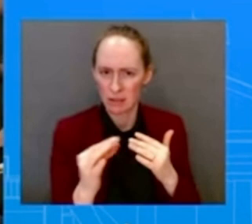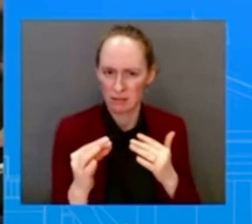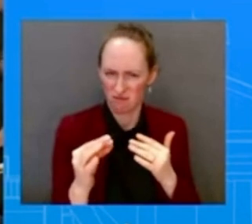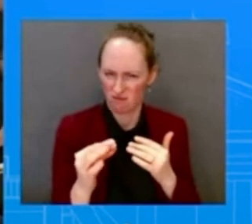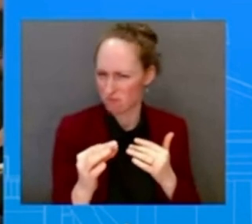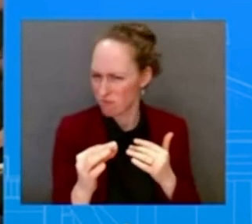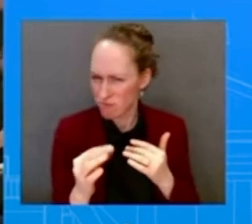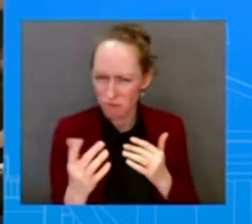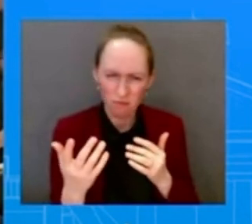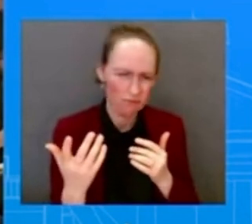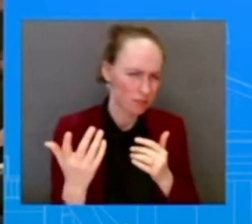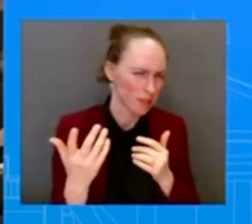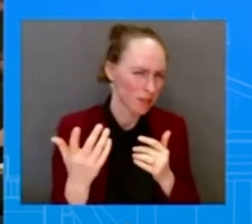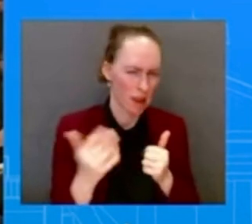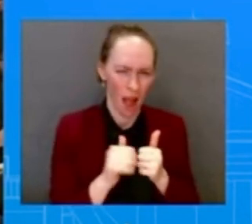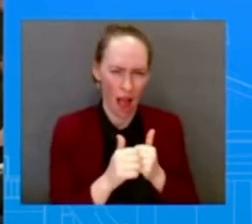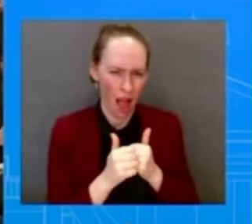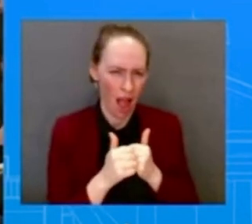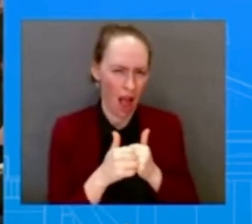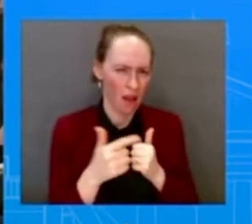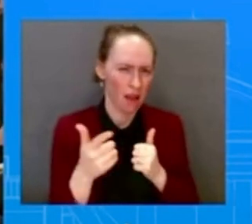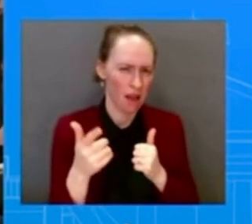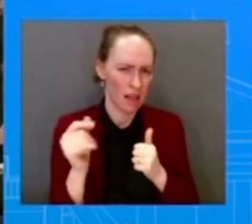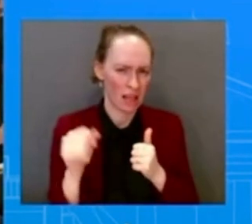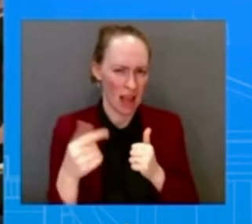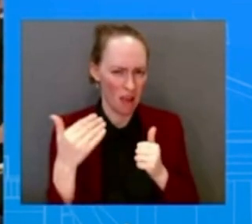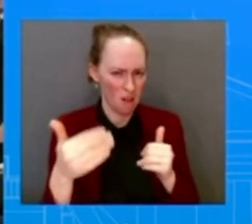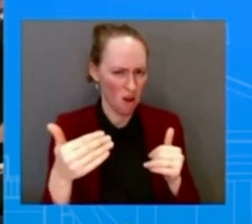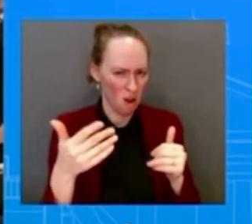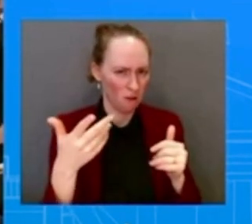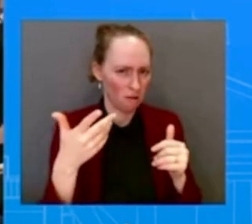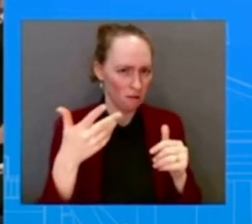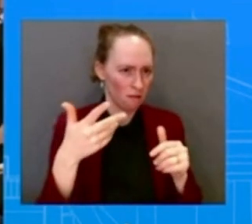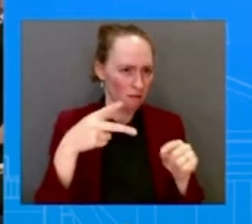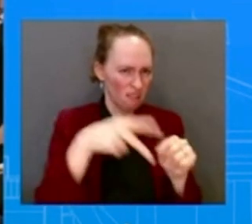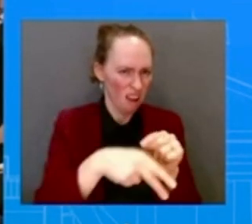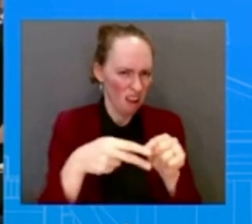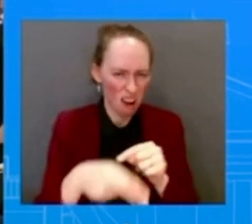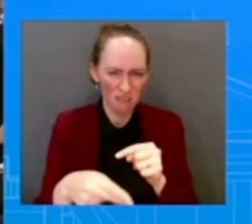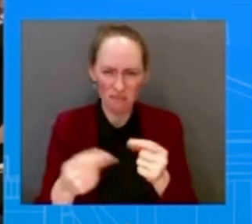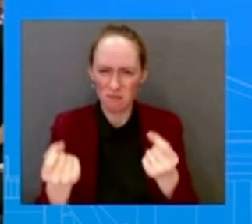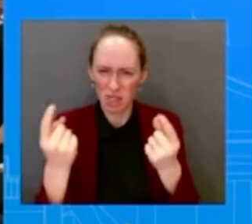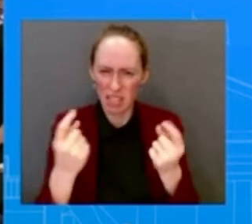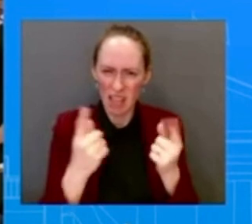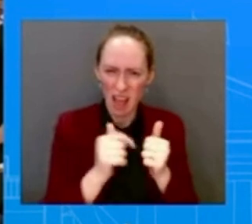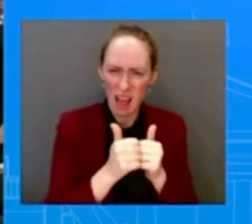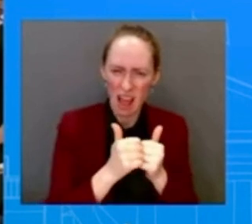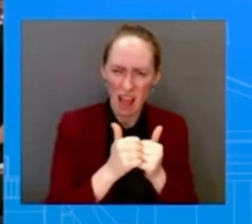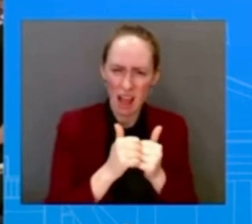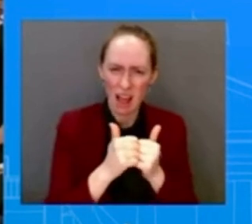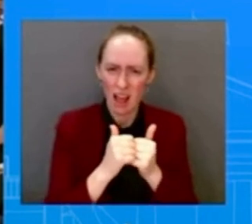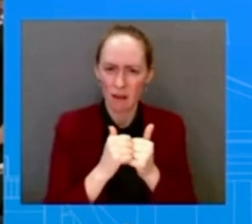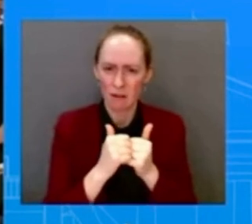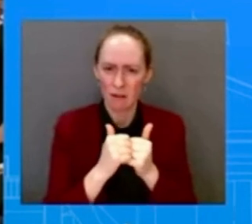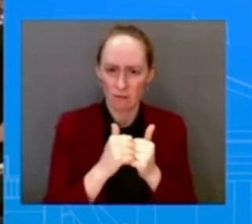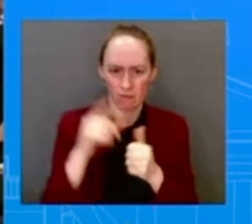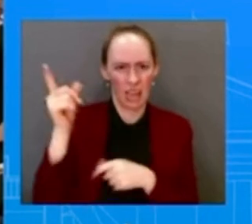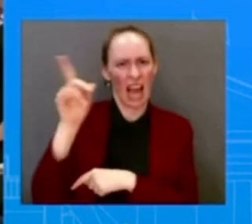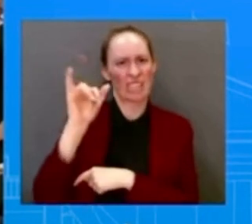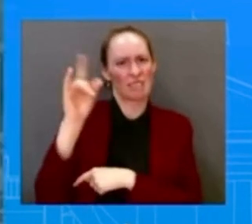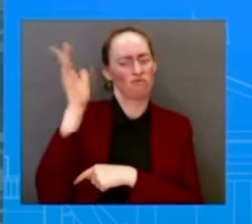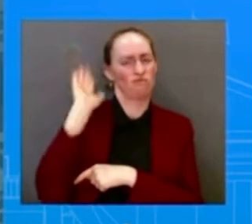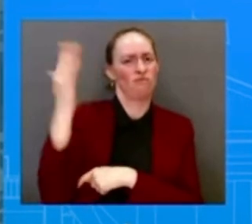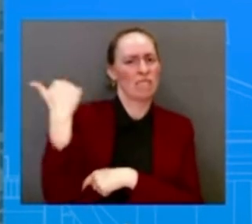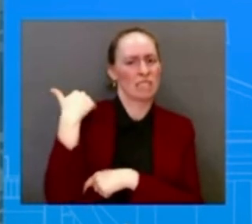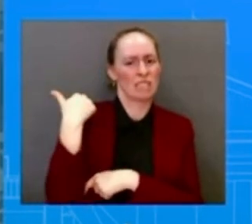State of the Union address? What is the best way to get there, and does he rule out the possibility of cutting, for instance, defense spending?